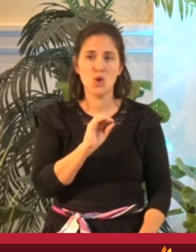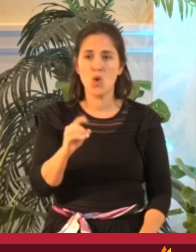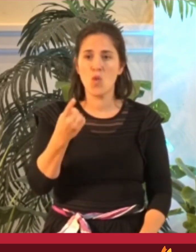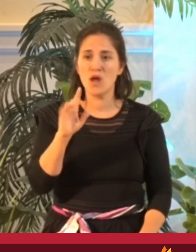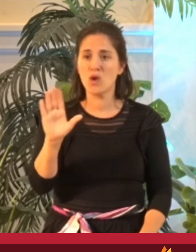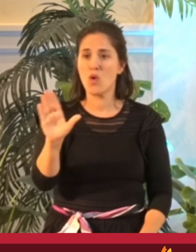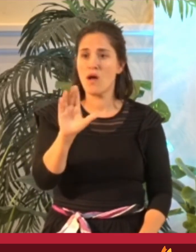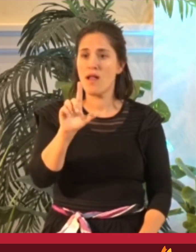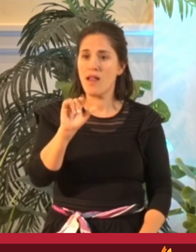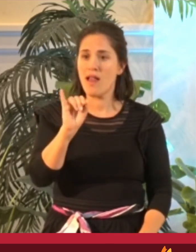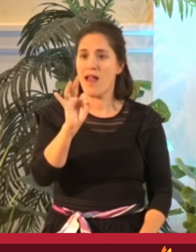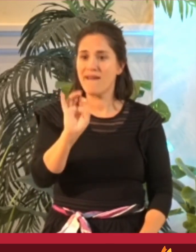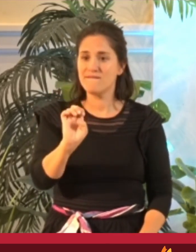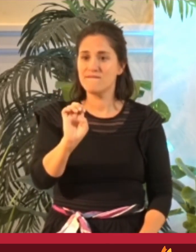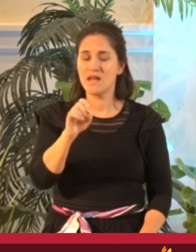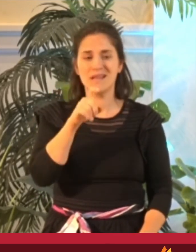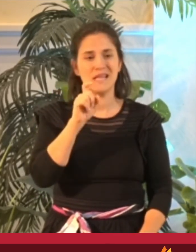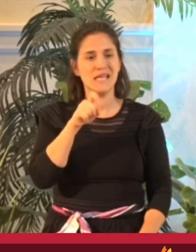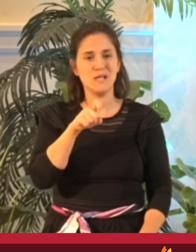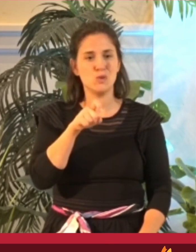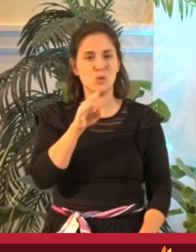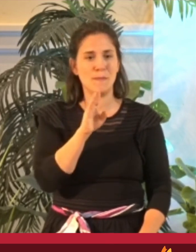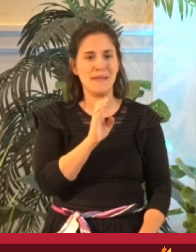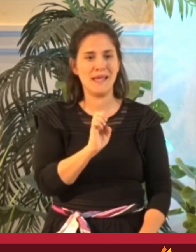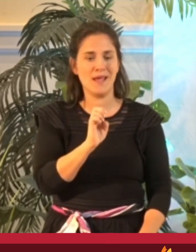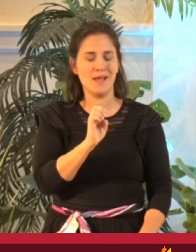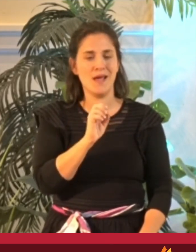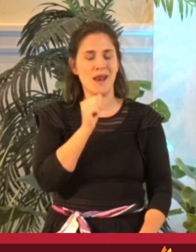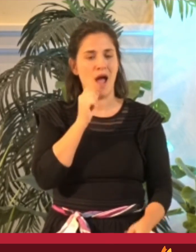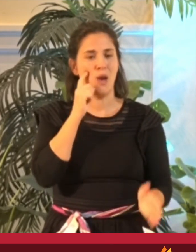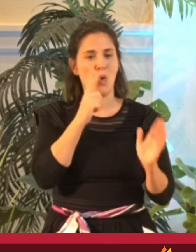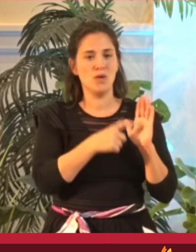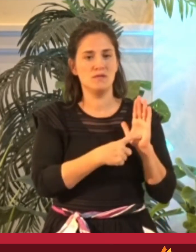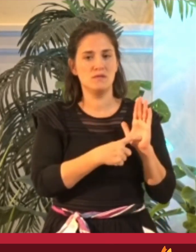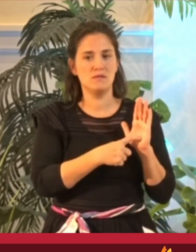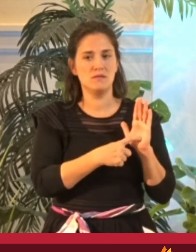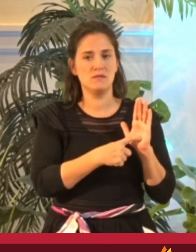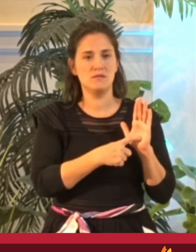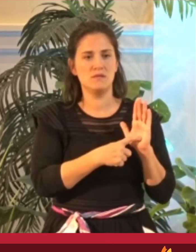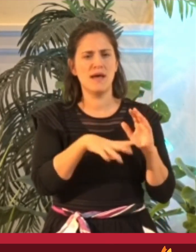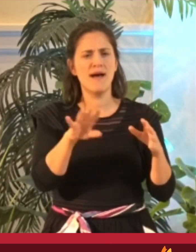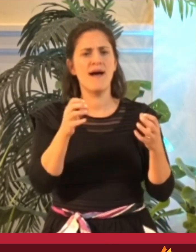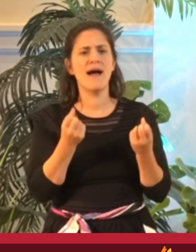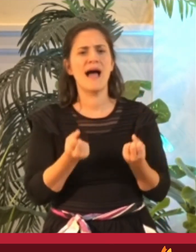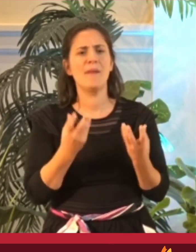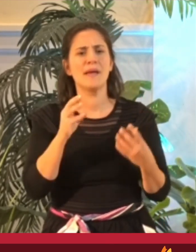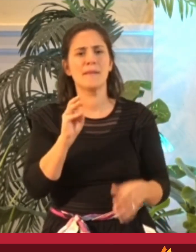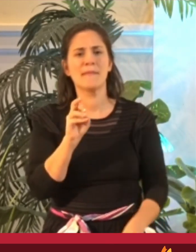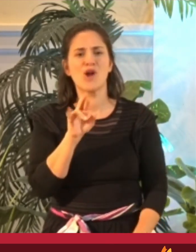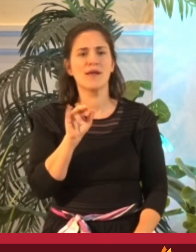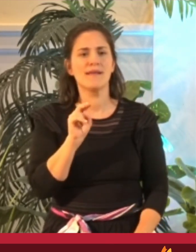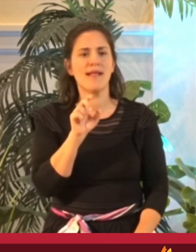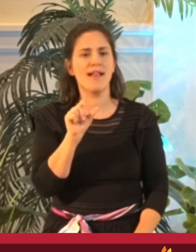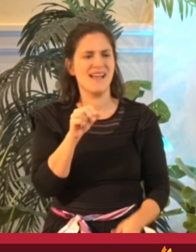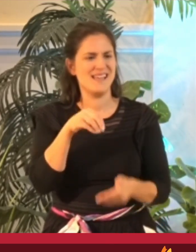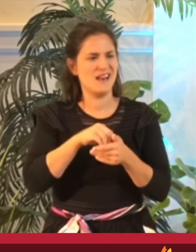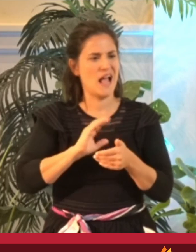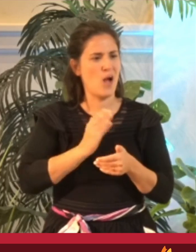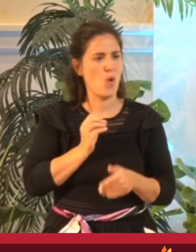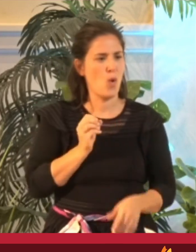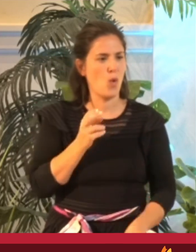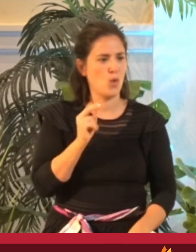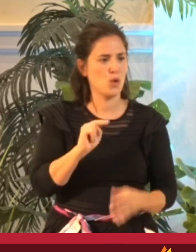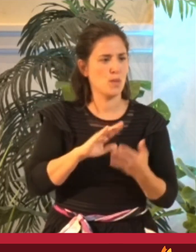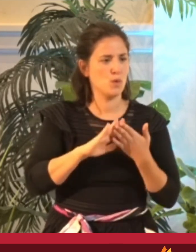How many Marinellas are there in our community? People who may live in isolation,